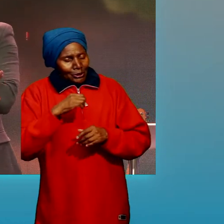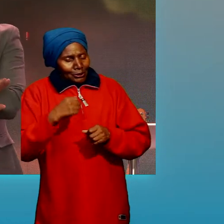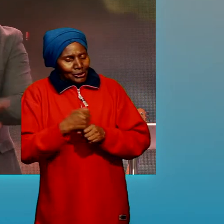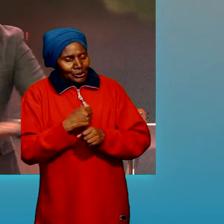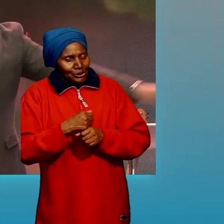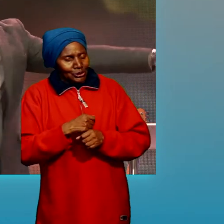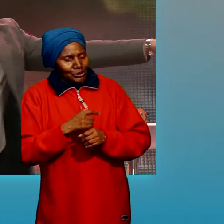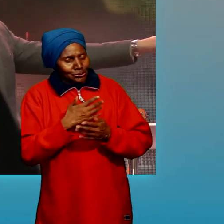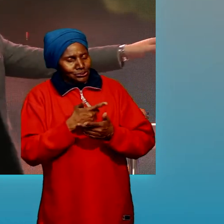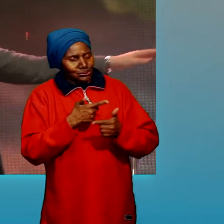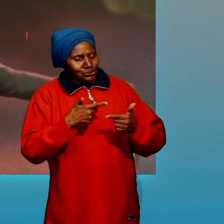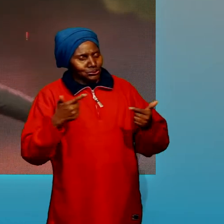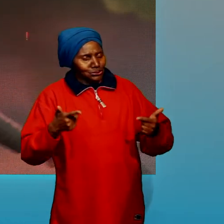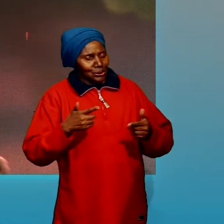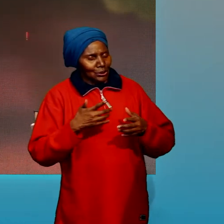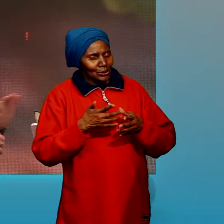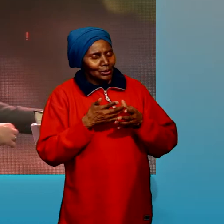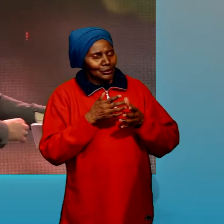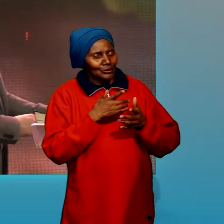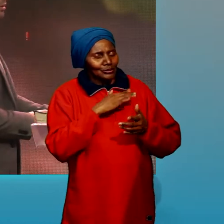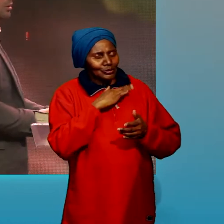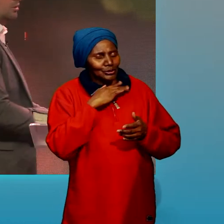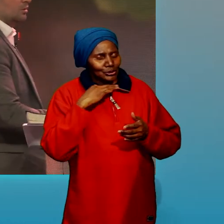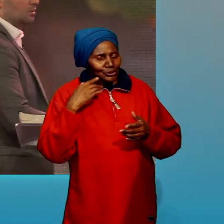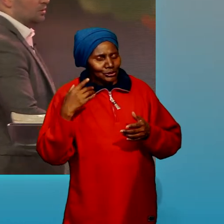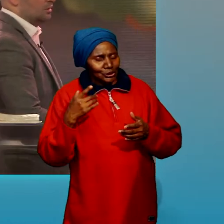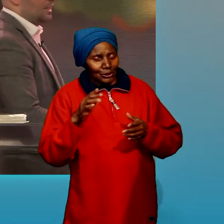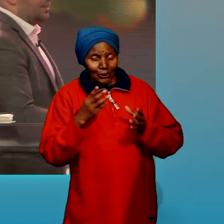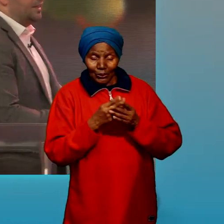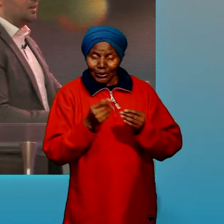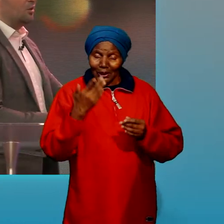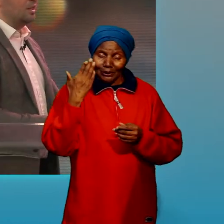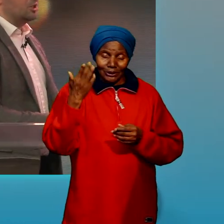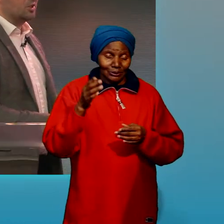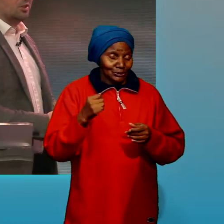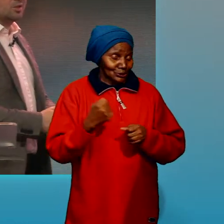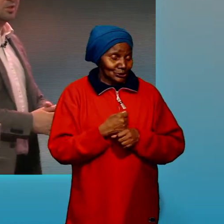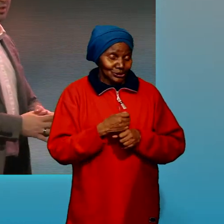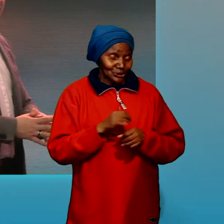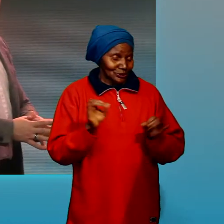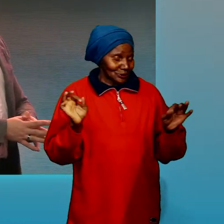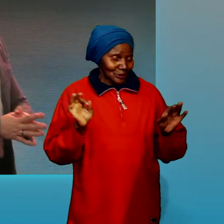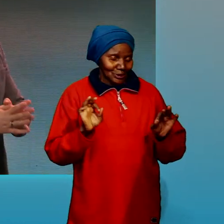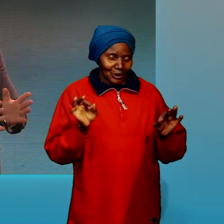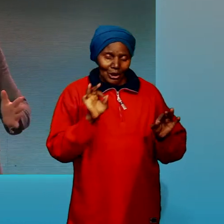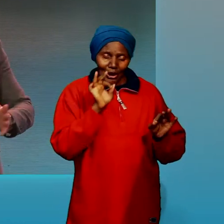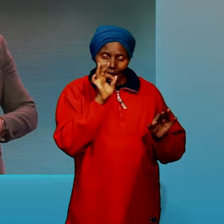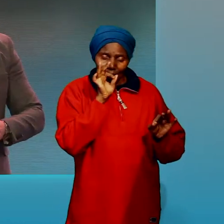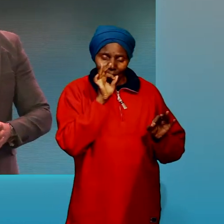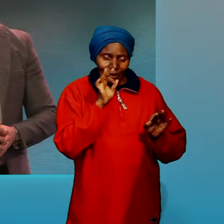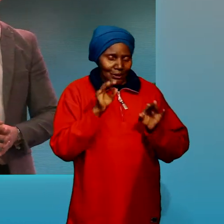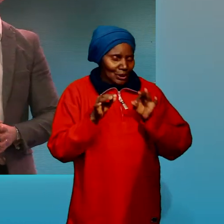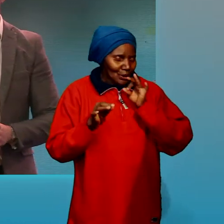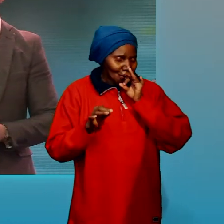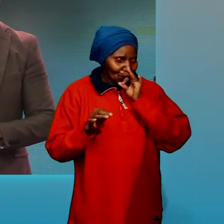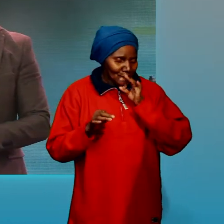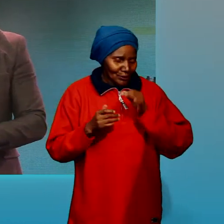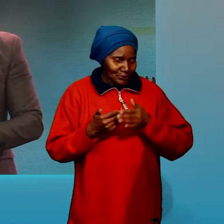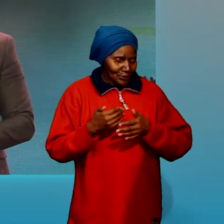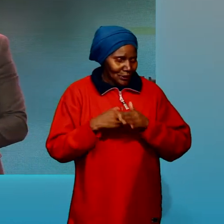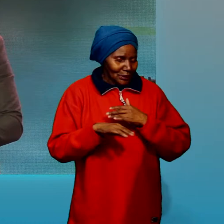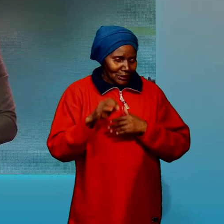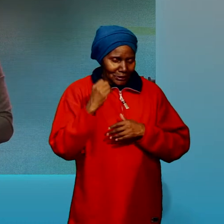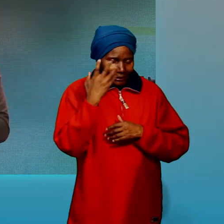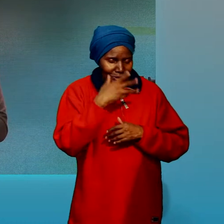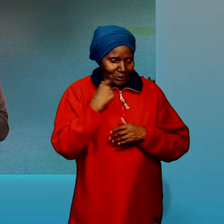Him, you can do nothing. Zero. Nothing registers in the spiritual,